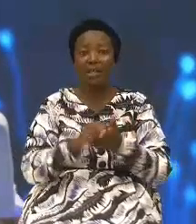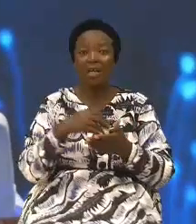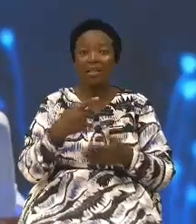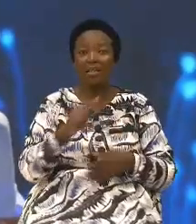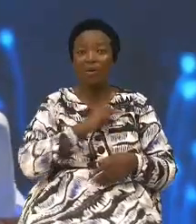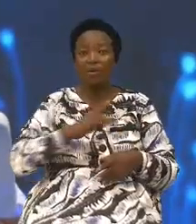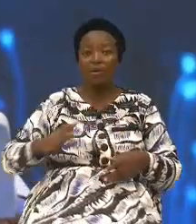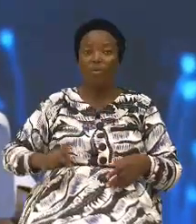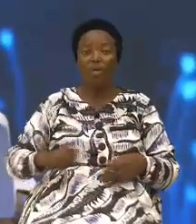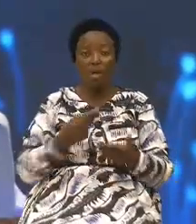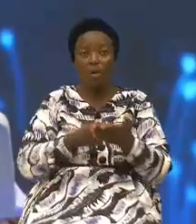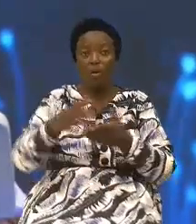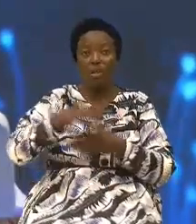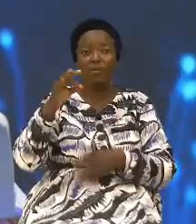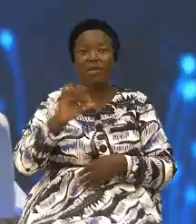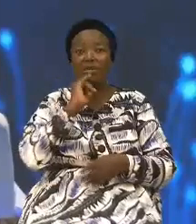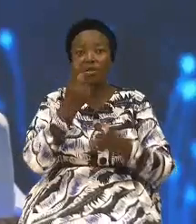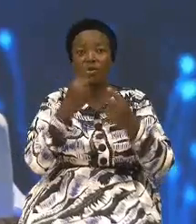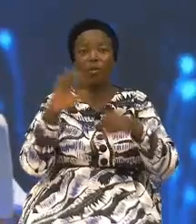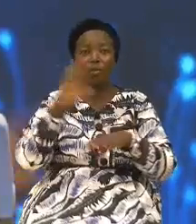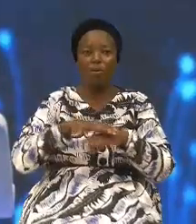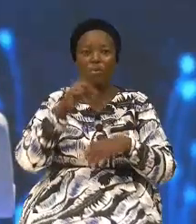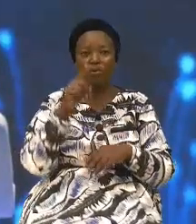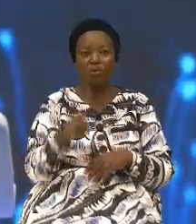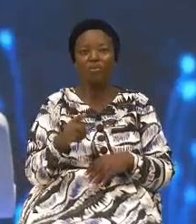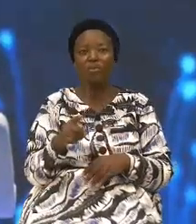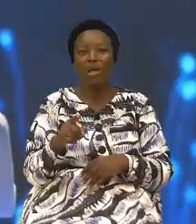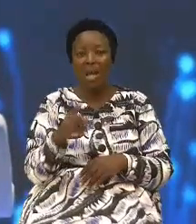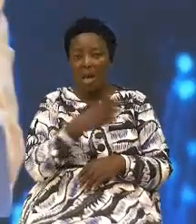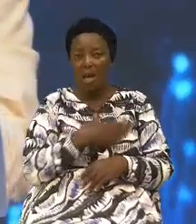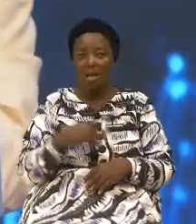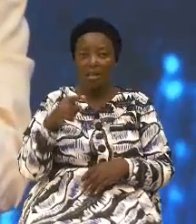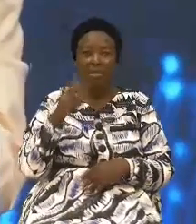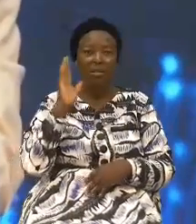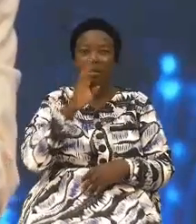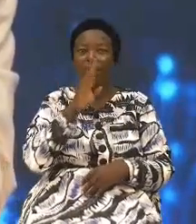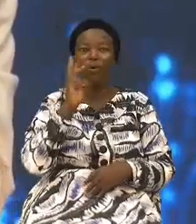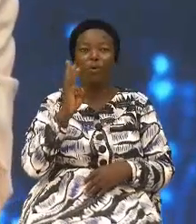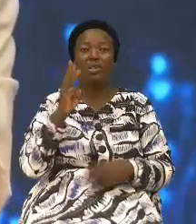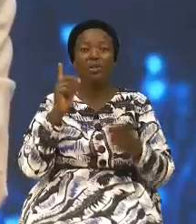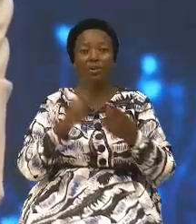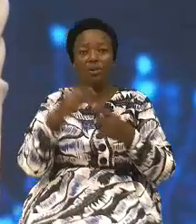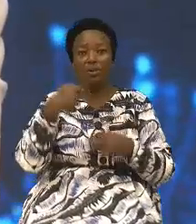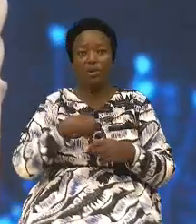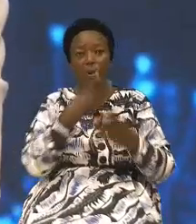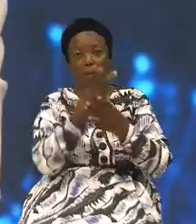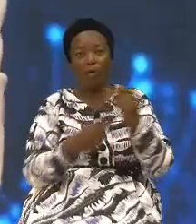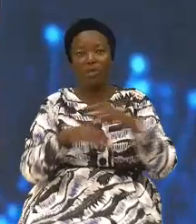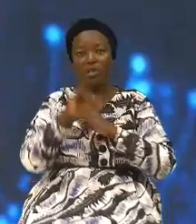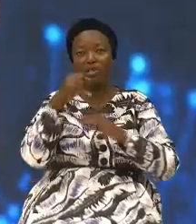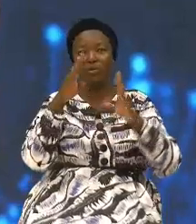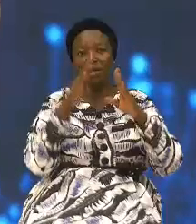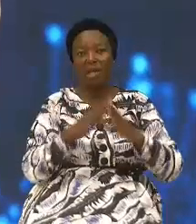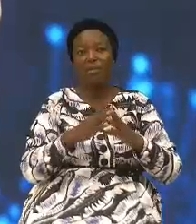Ghost is come upon you. And ye shall be witnesses unto me, both in Jerusalem, and